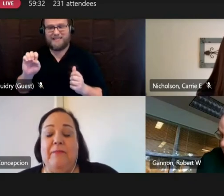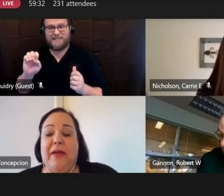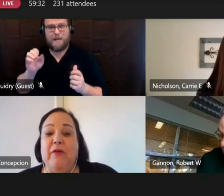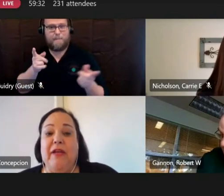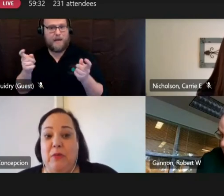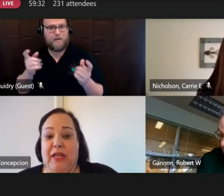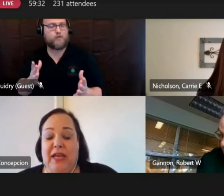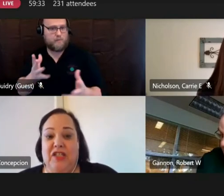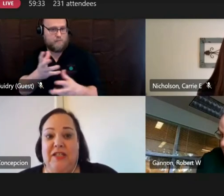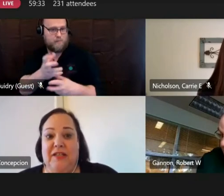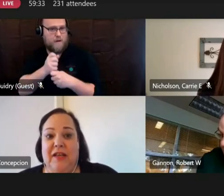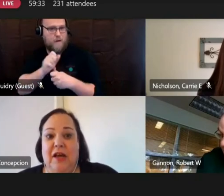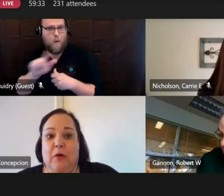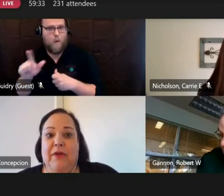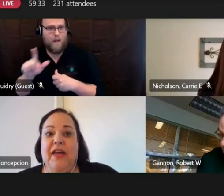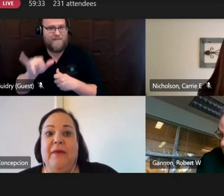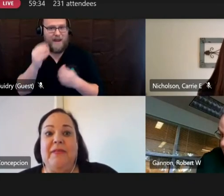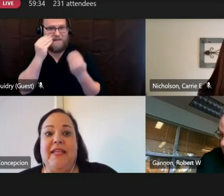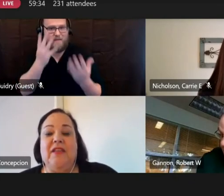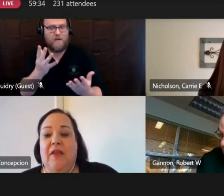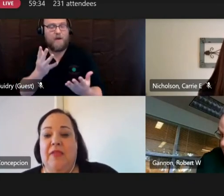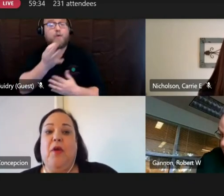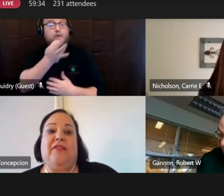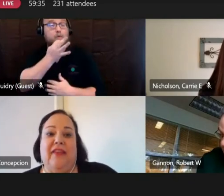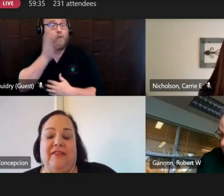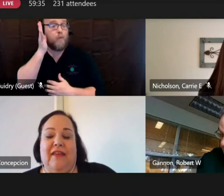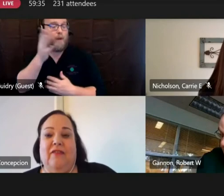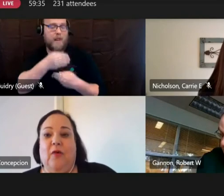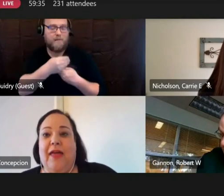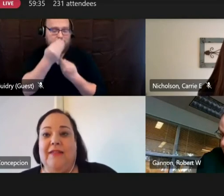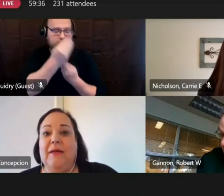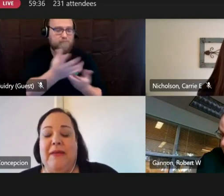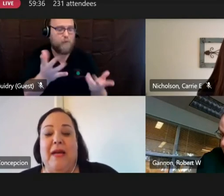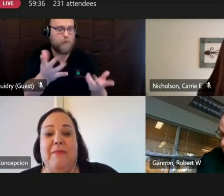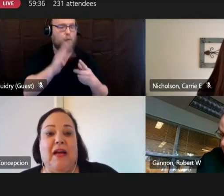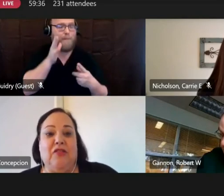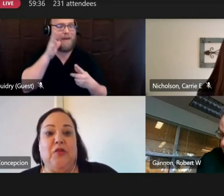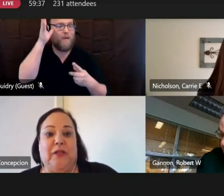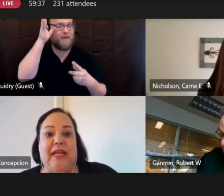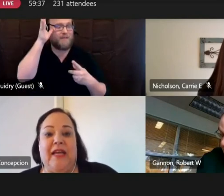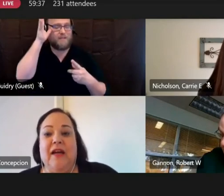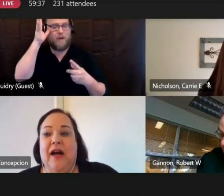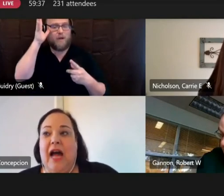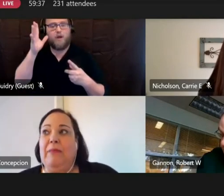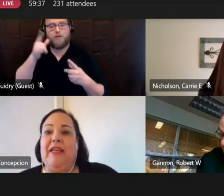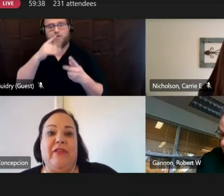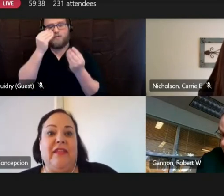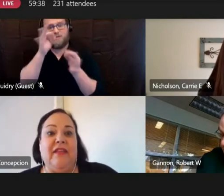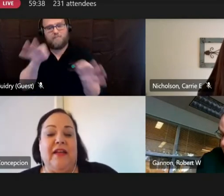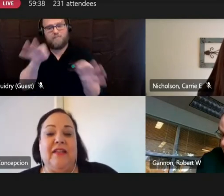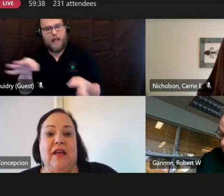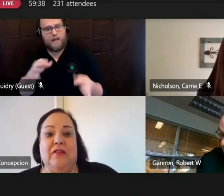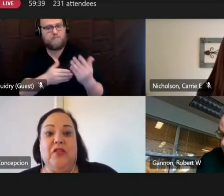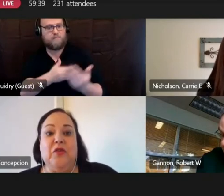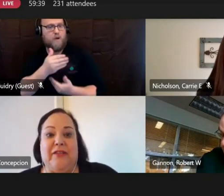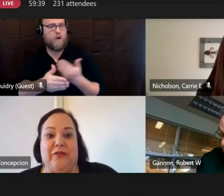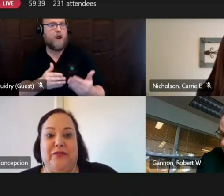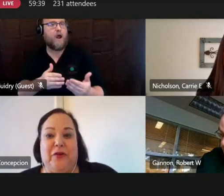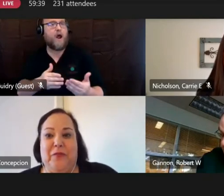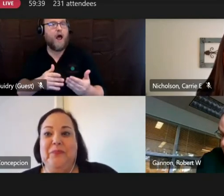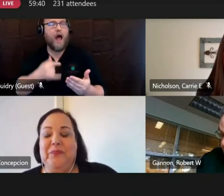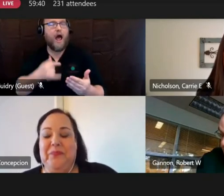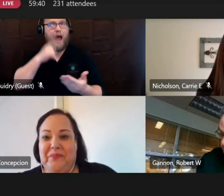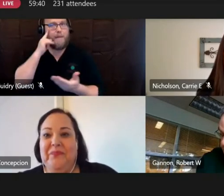a parent communication with updates on the process. And so that's going to be coming out shortly, I believe within the next 2 weeks or